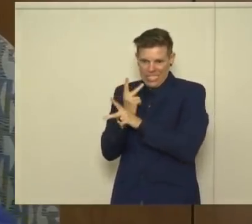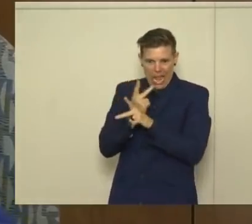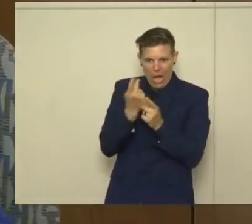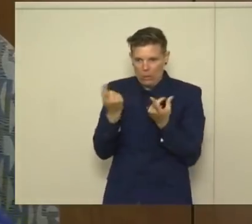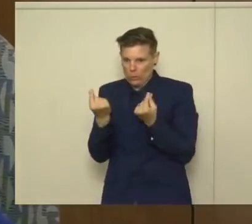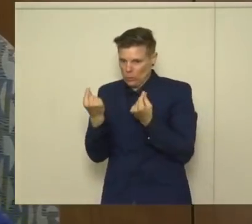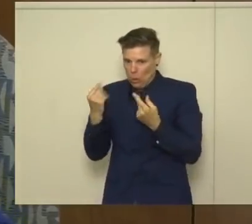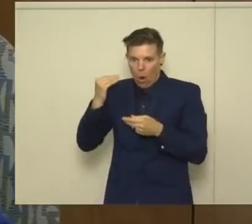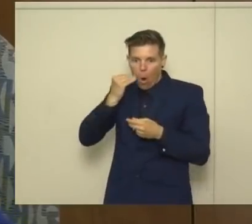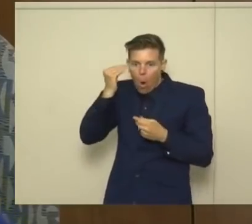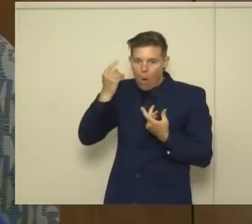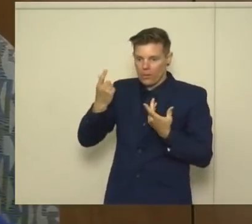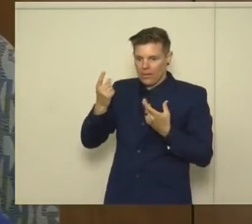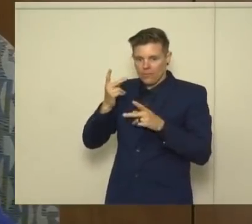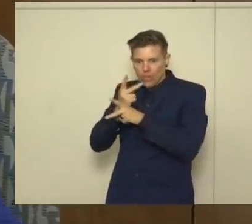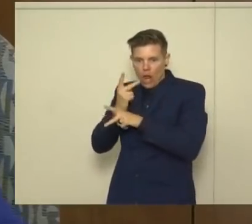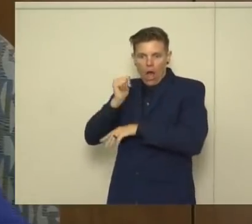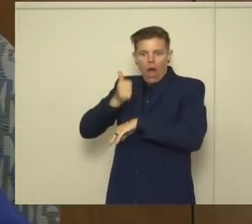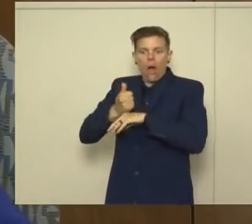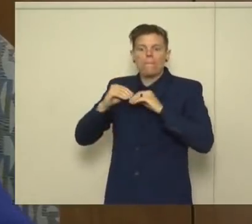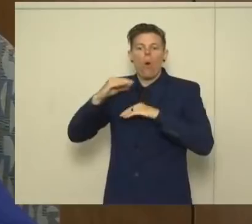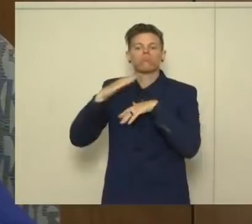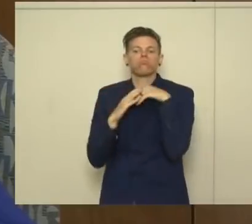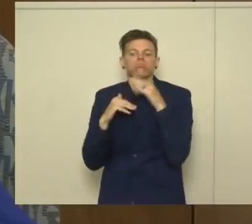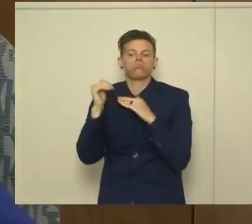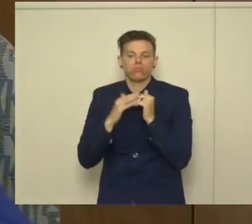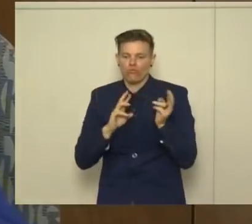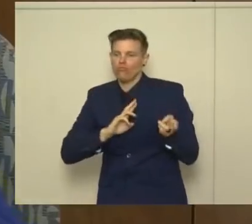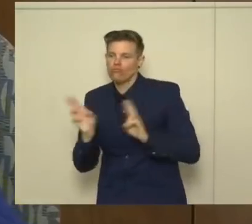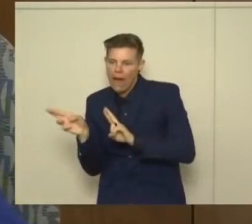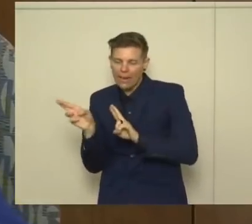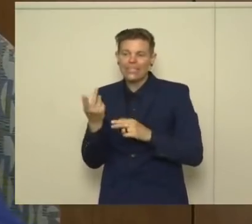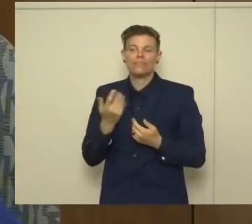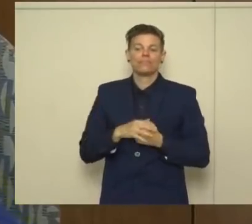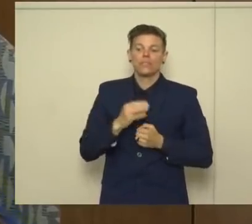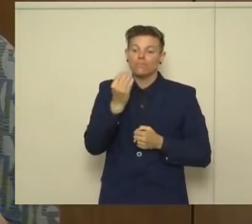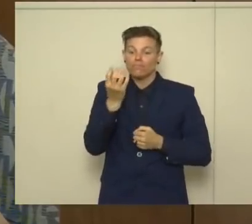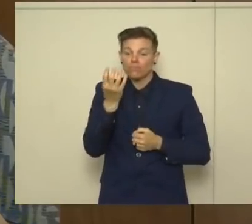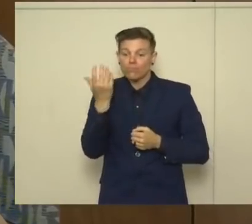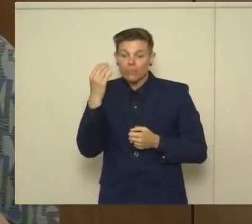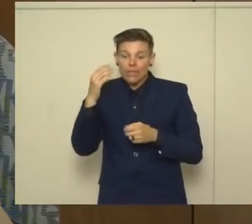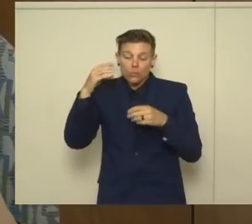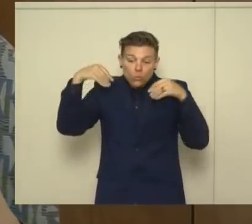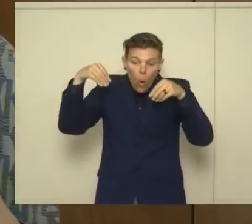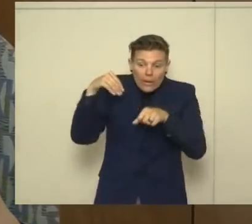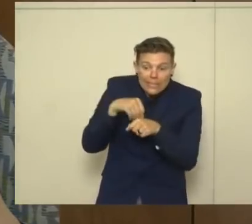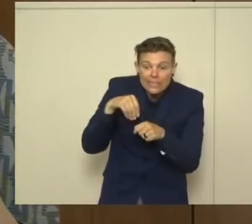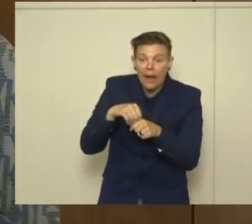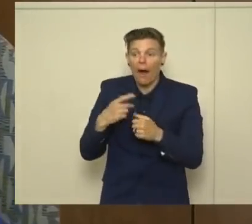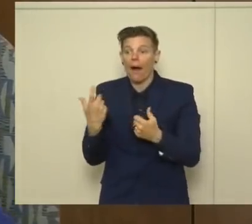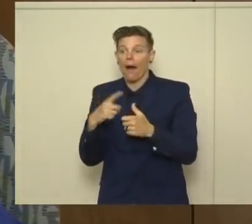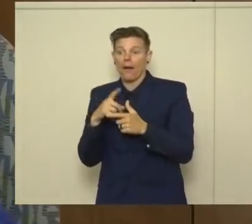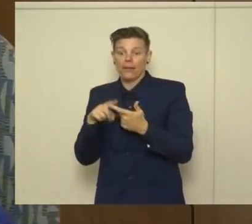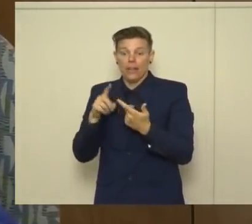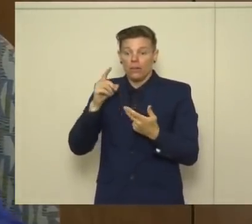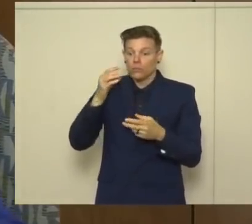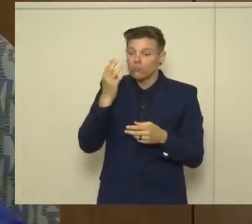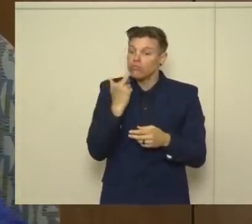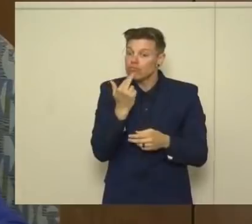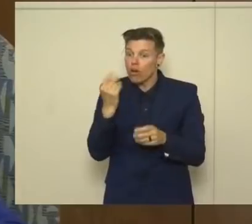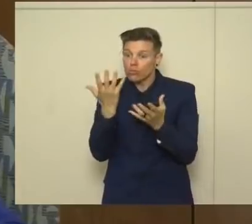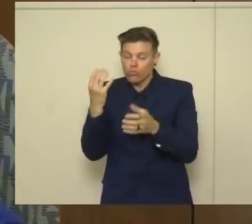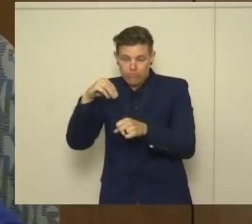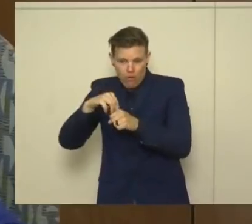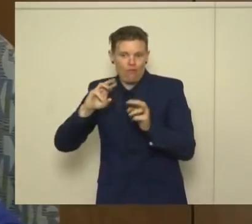have economic opportunity. We have things for individuals to participate in and do. We can meet